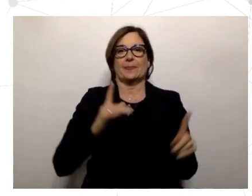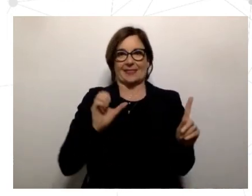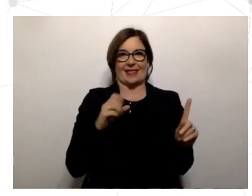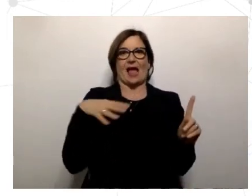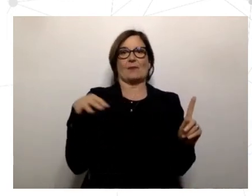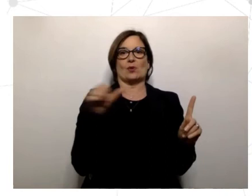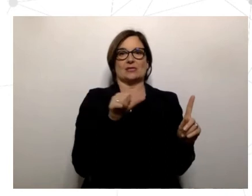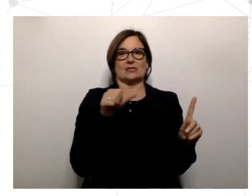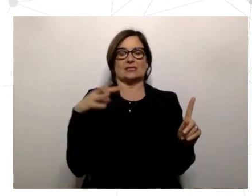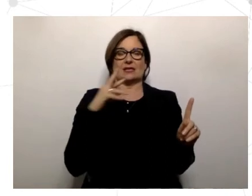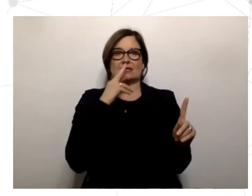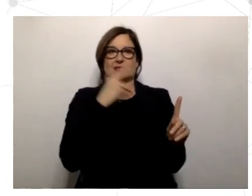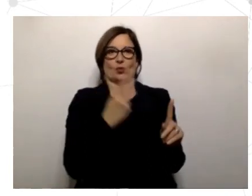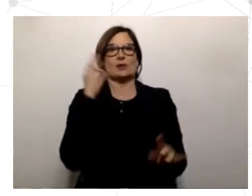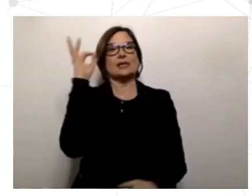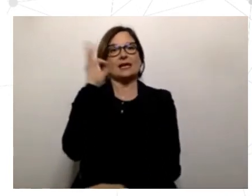word